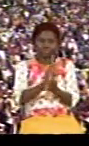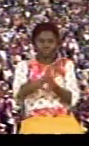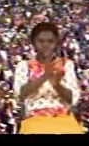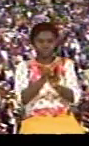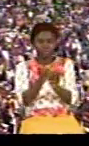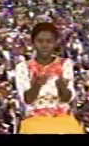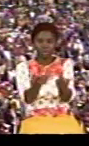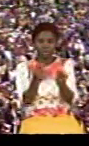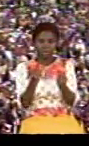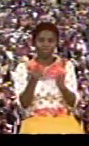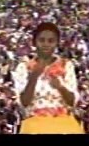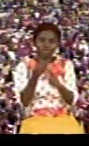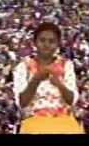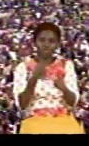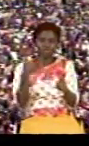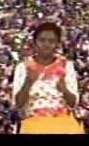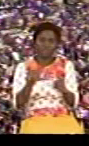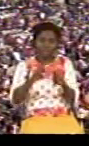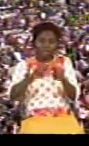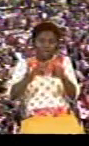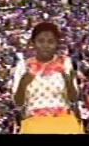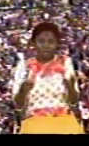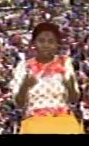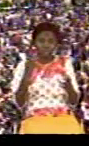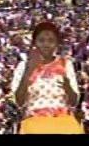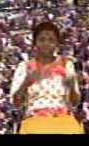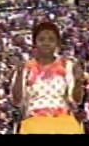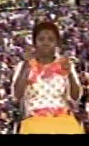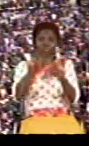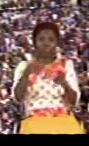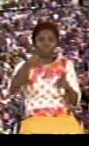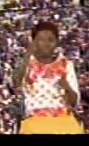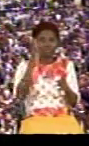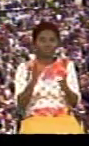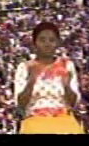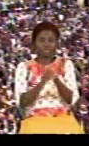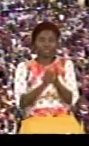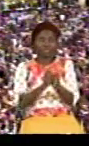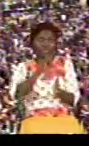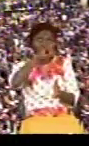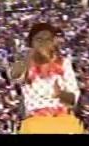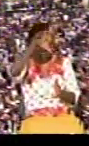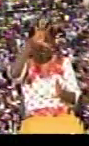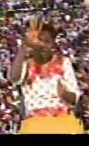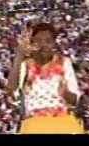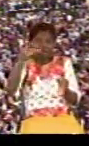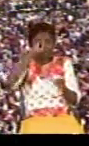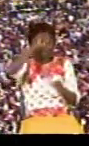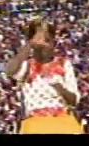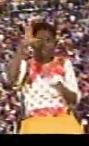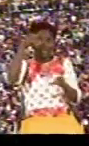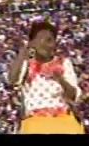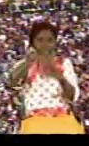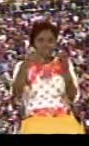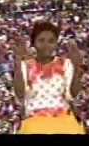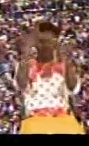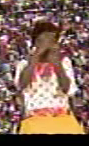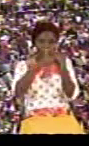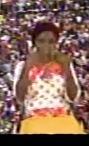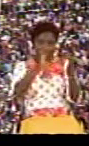the revelation of the word of God, like light shining in the darkness of your heart. True repentance comes